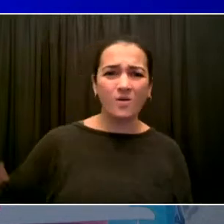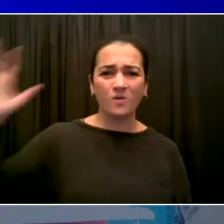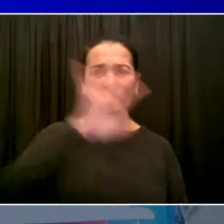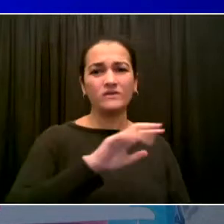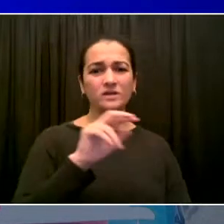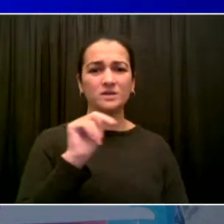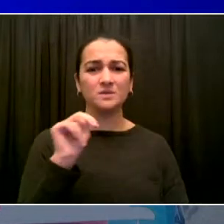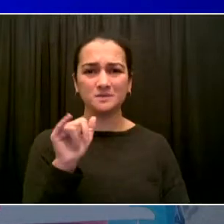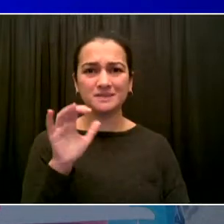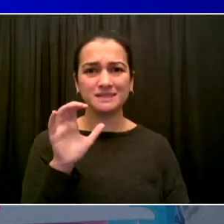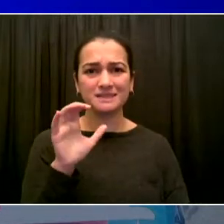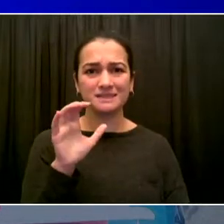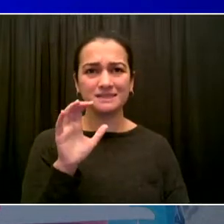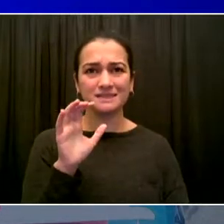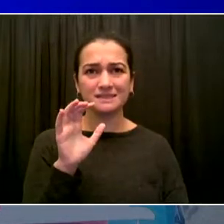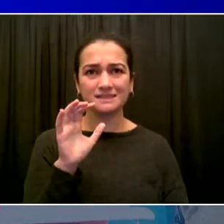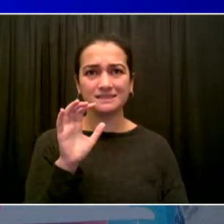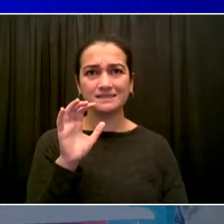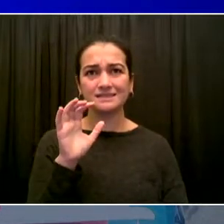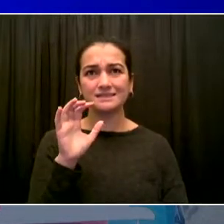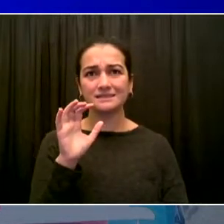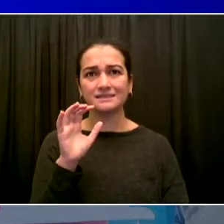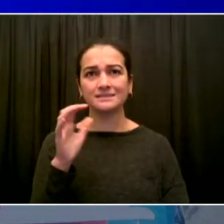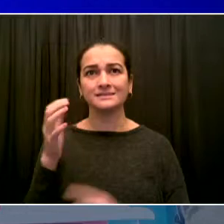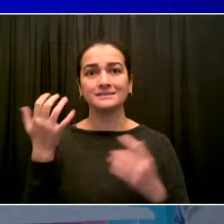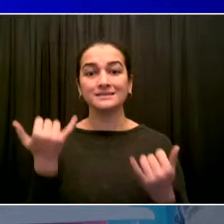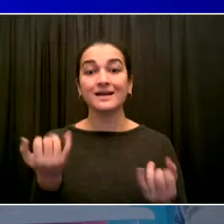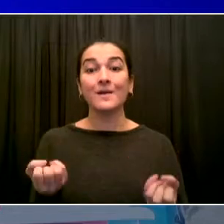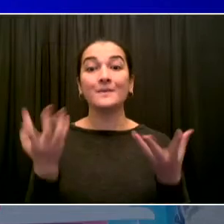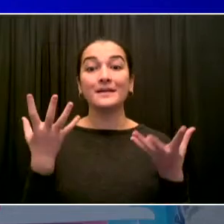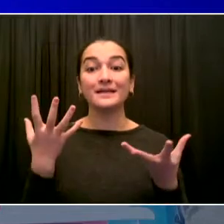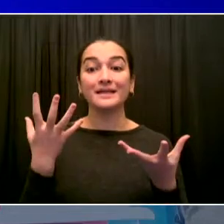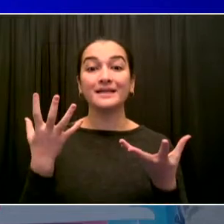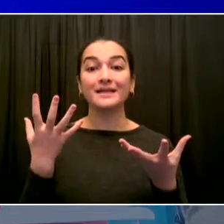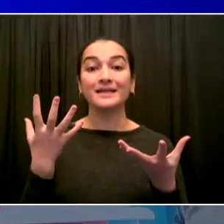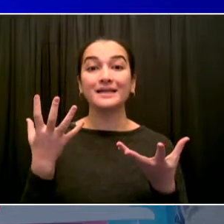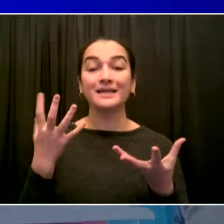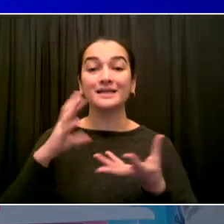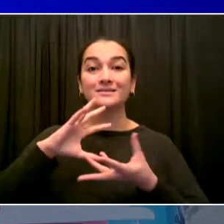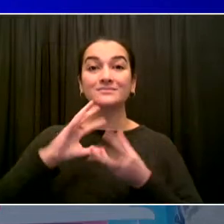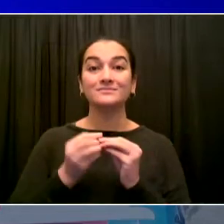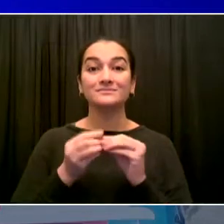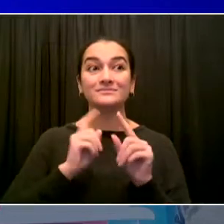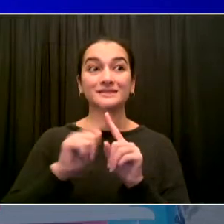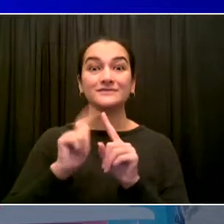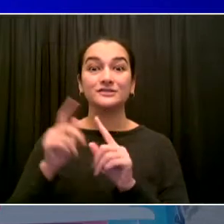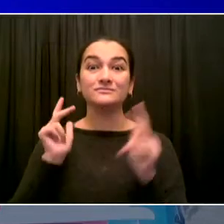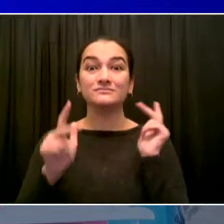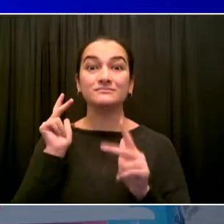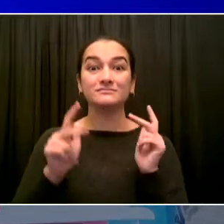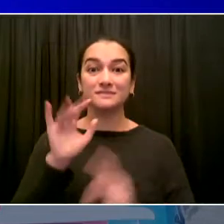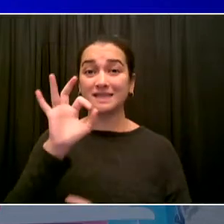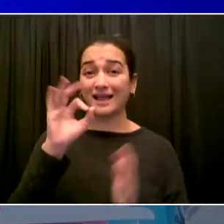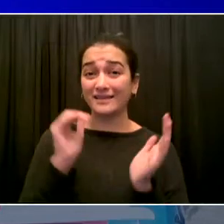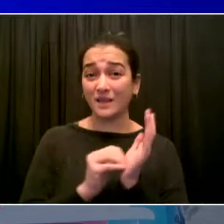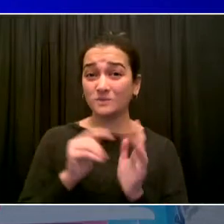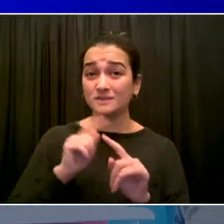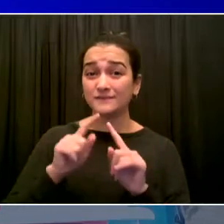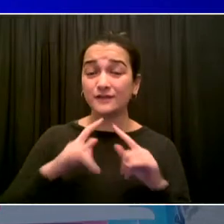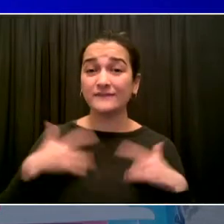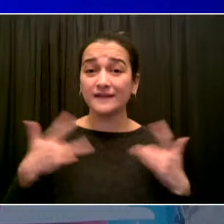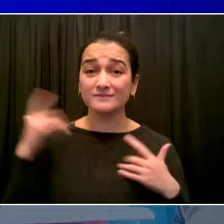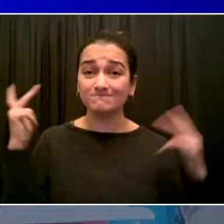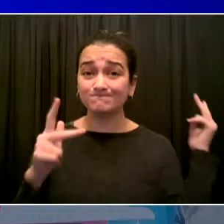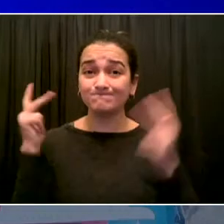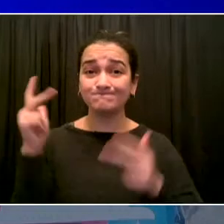together, pop-ups and events put together, almost a third of those with public housing tenant groups. So that's so important to reach